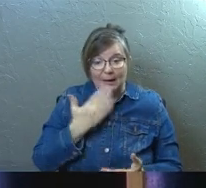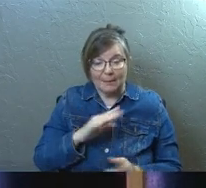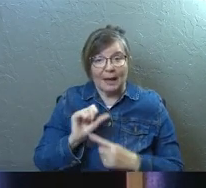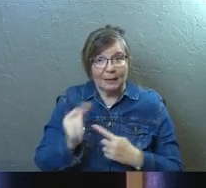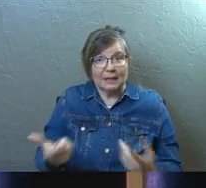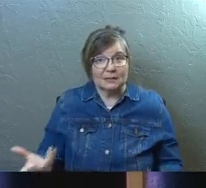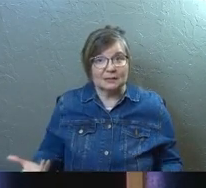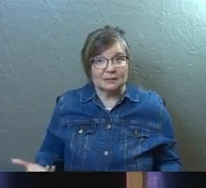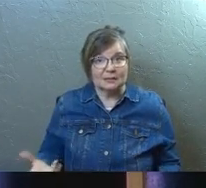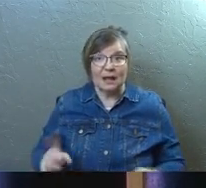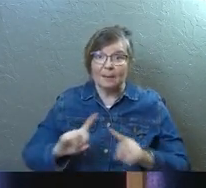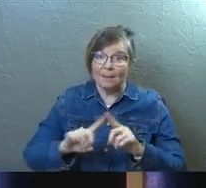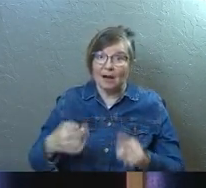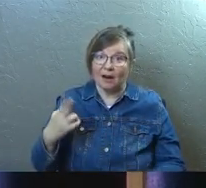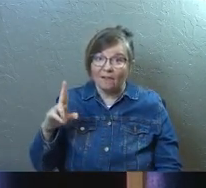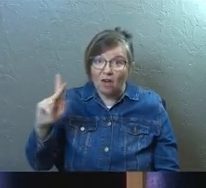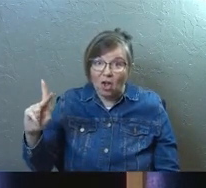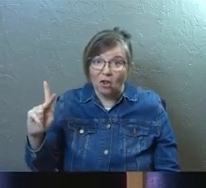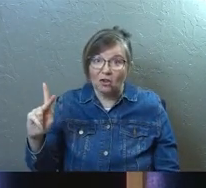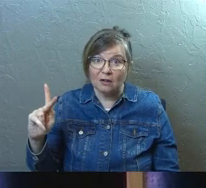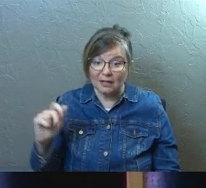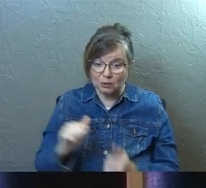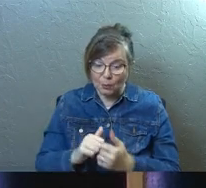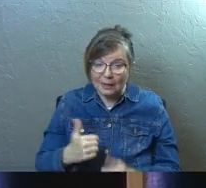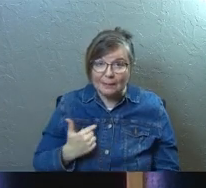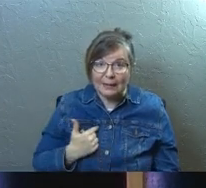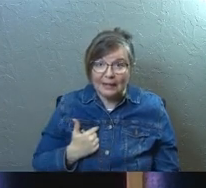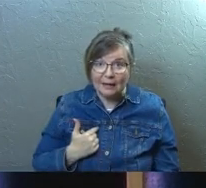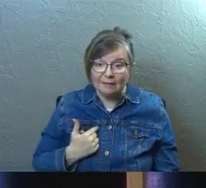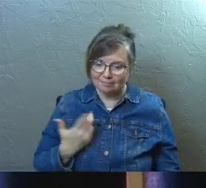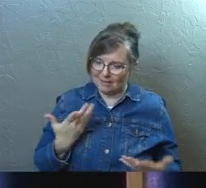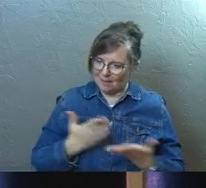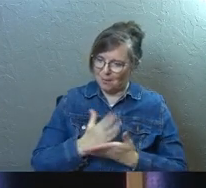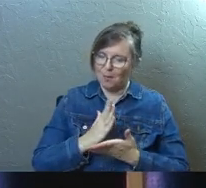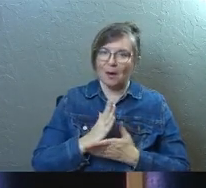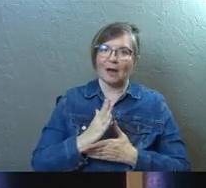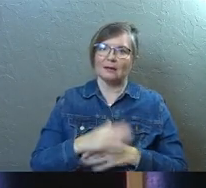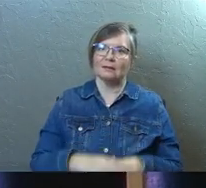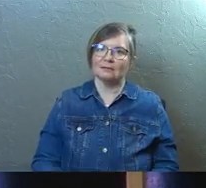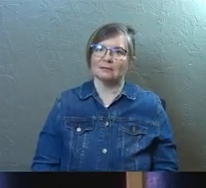bad place. But if the Hulk is with me, I'm all right.